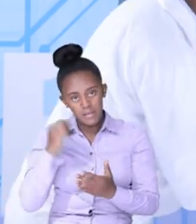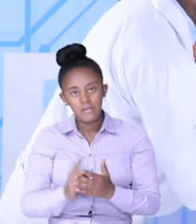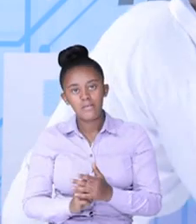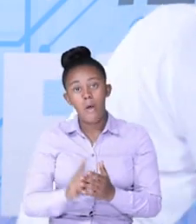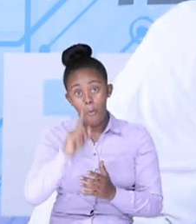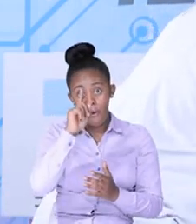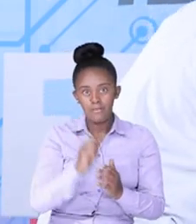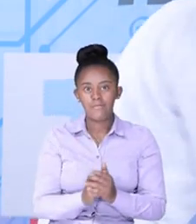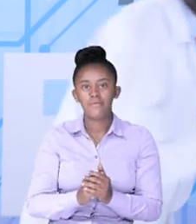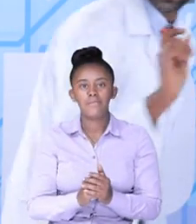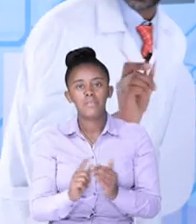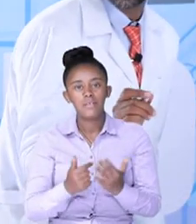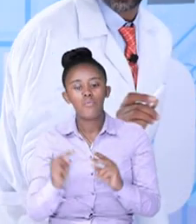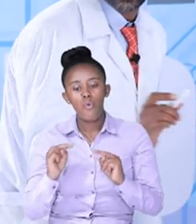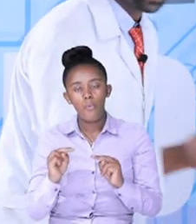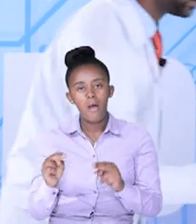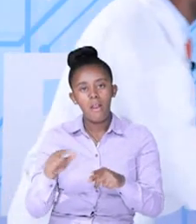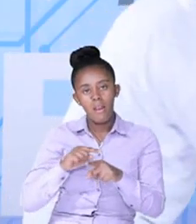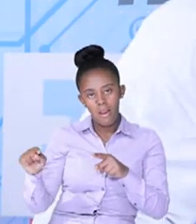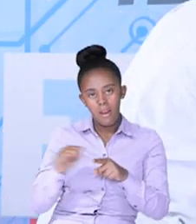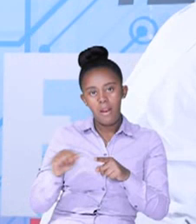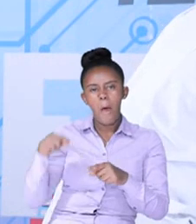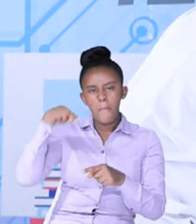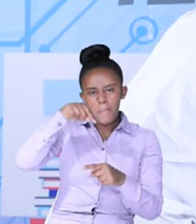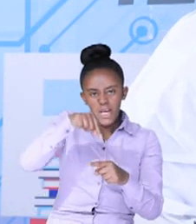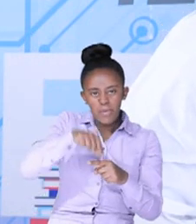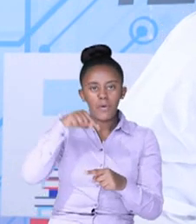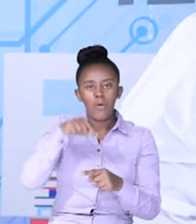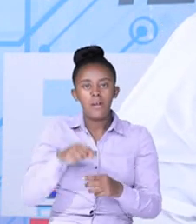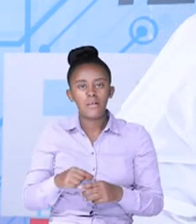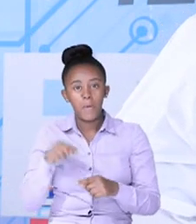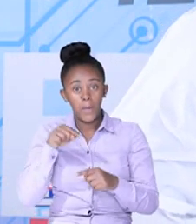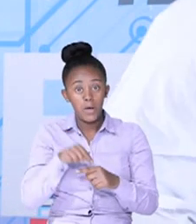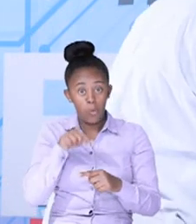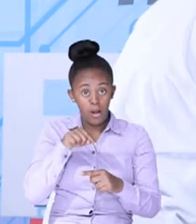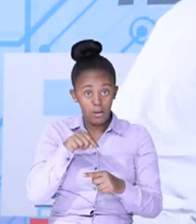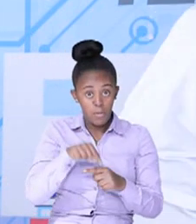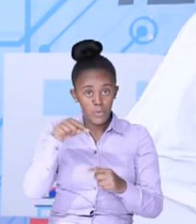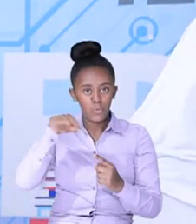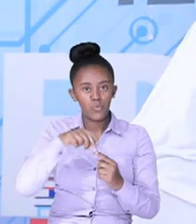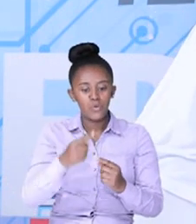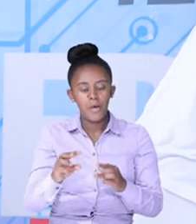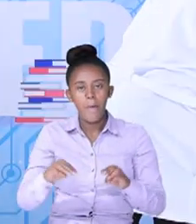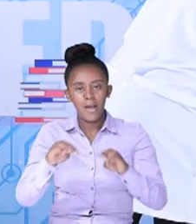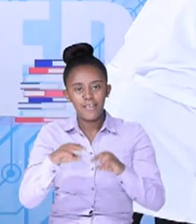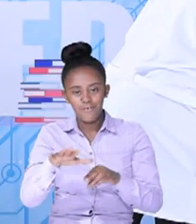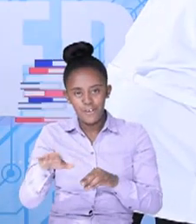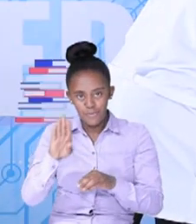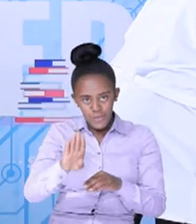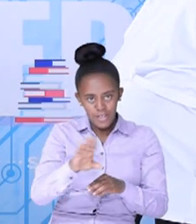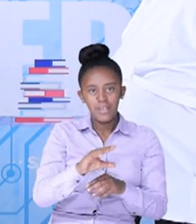normal line and the magnetic field are perpendicular. So normal line is perpendicular to the magnetic field B, so theta